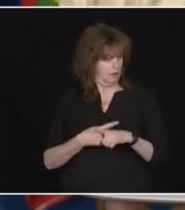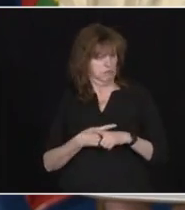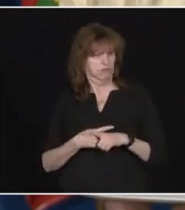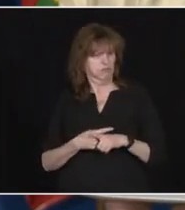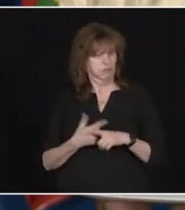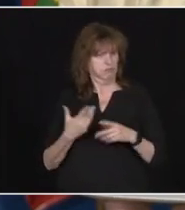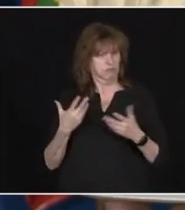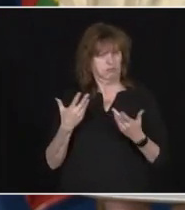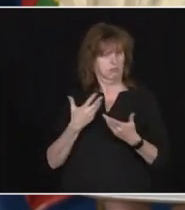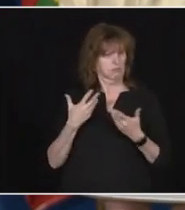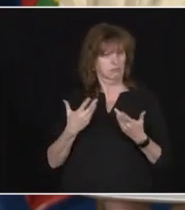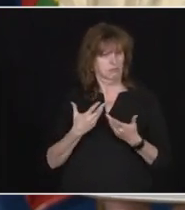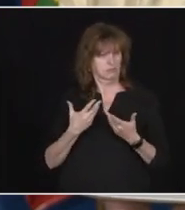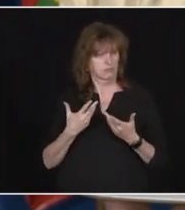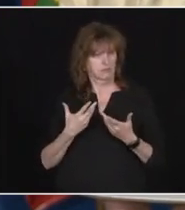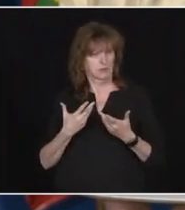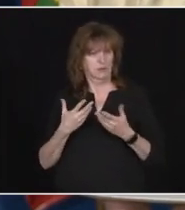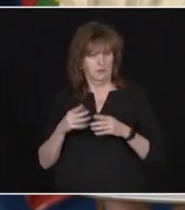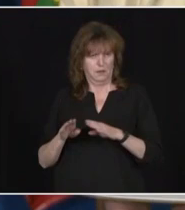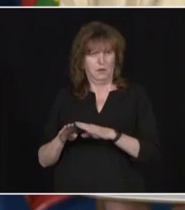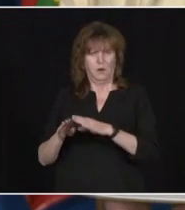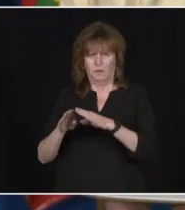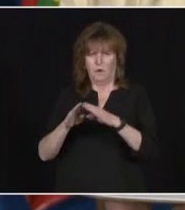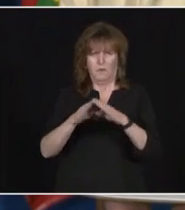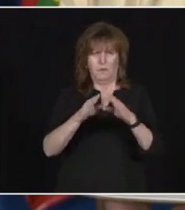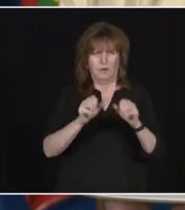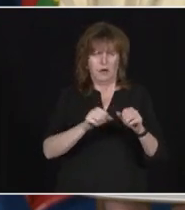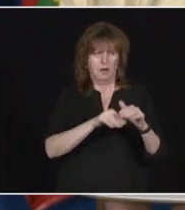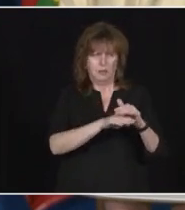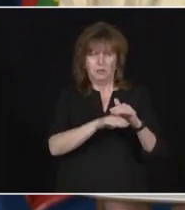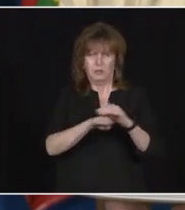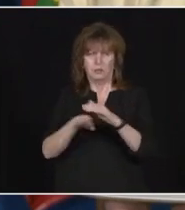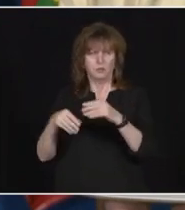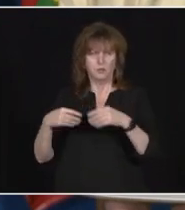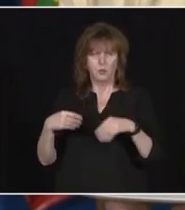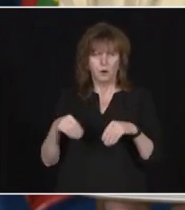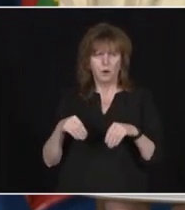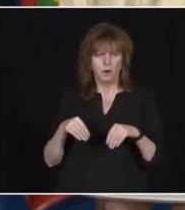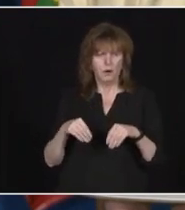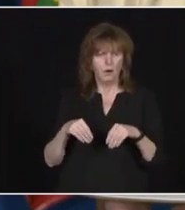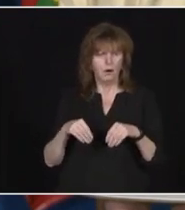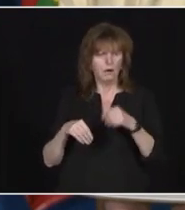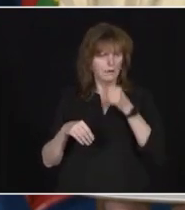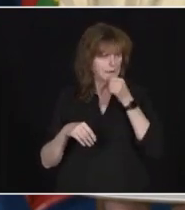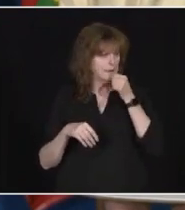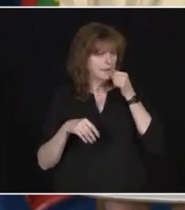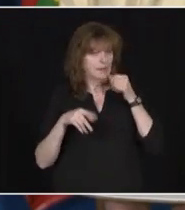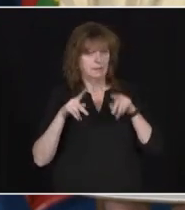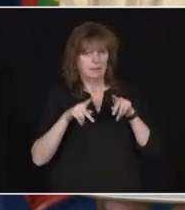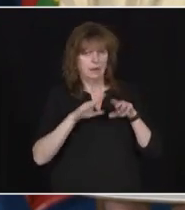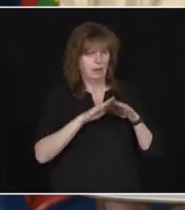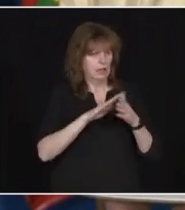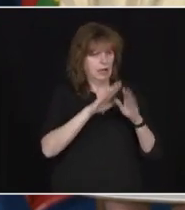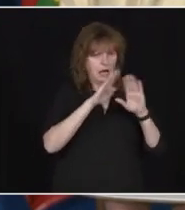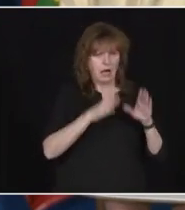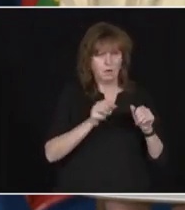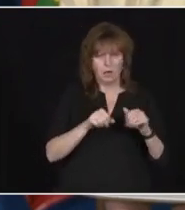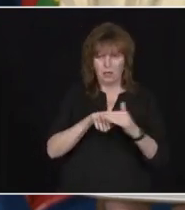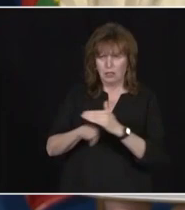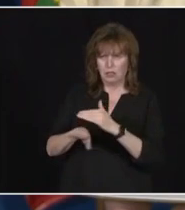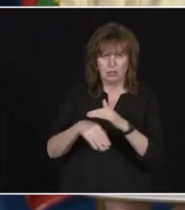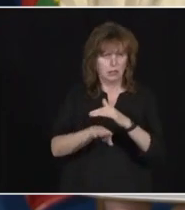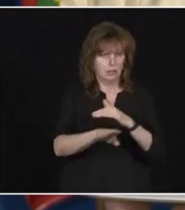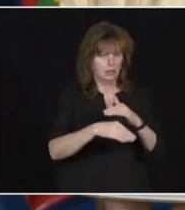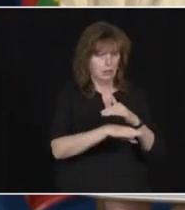go into more stores and house cleaners, for example, being allowed to visit two or three houses a day. Mm-hmm. So there's household mixing